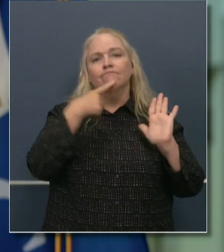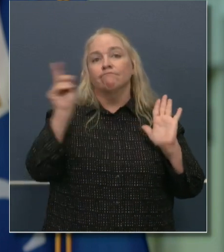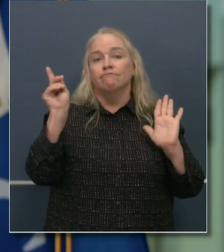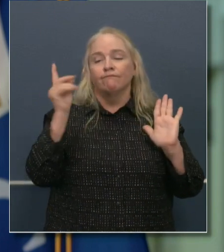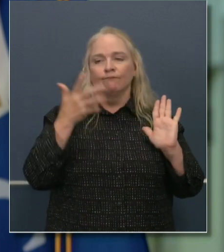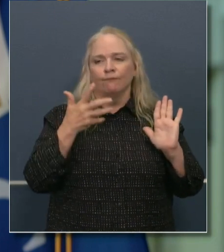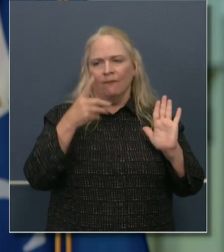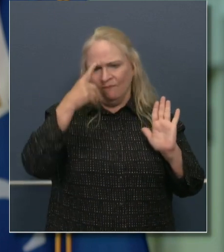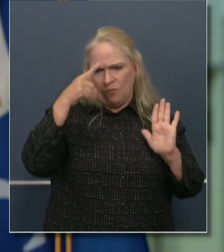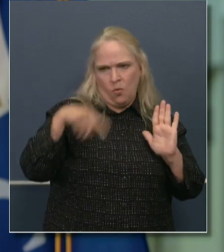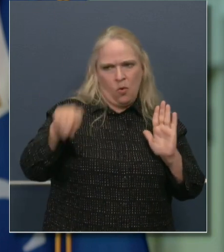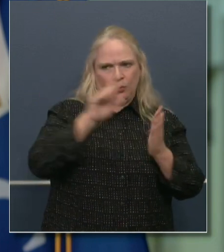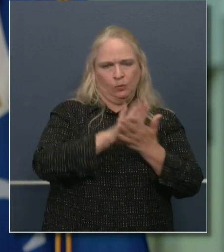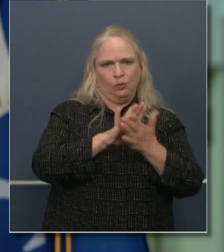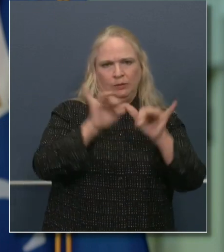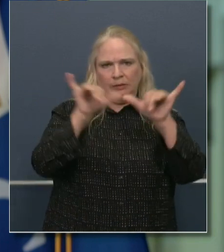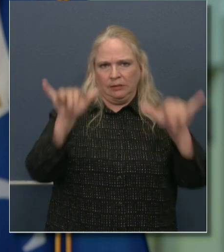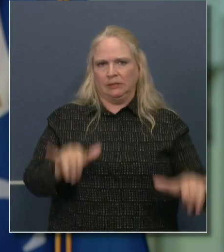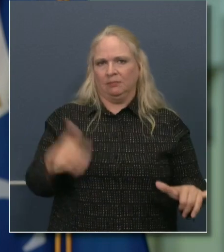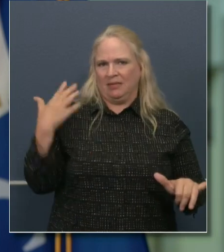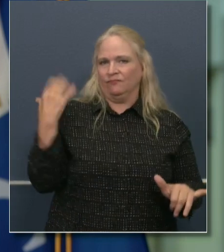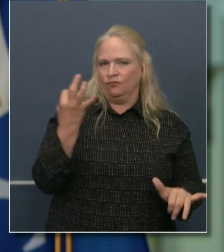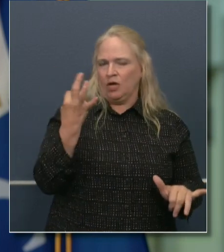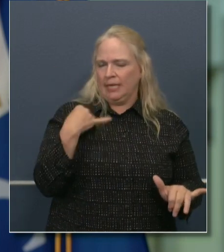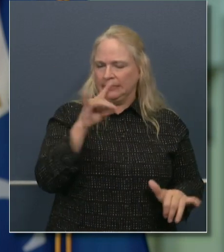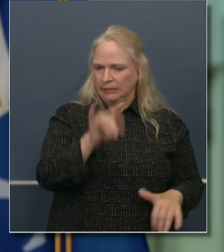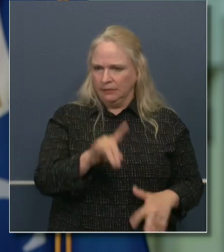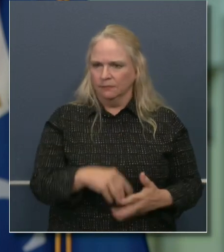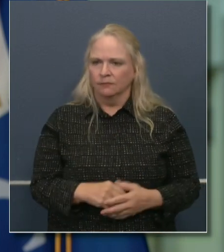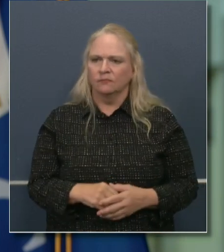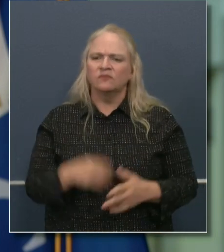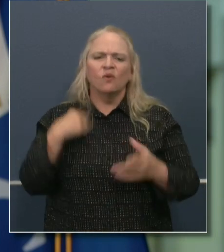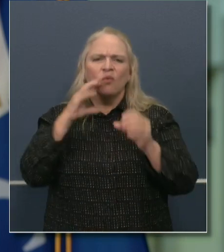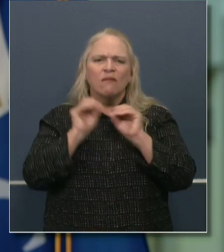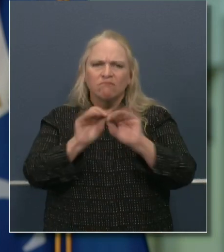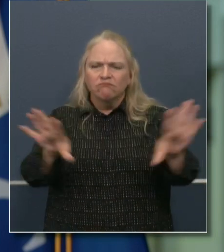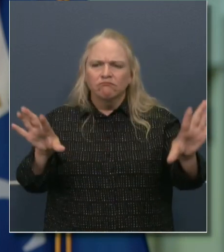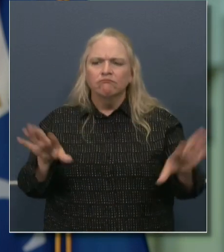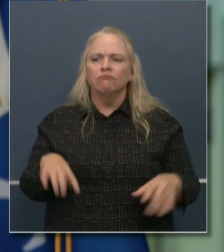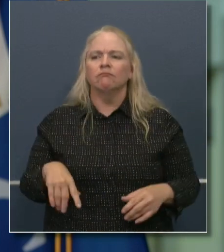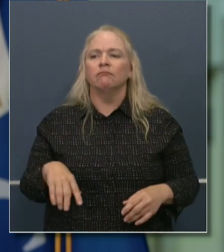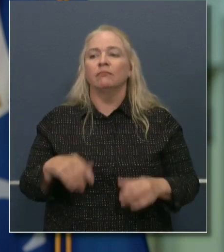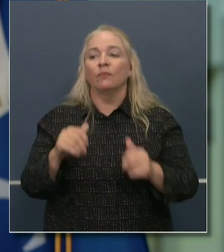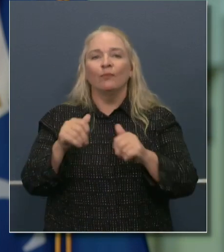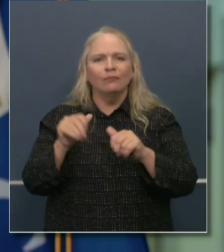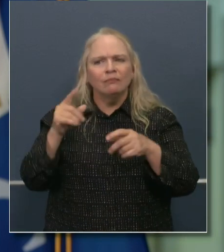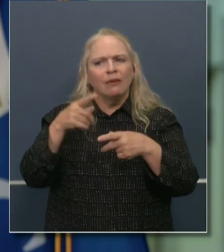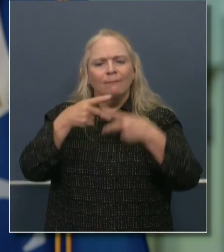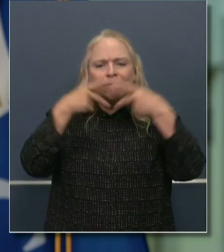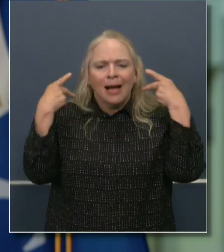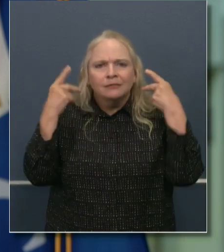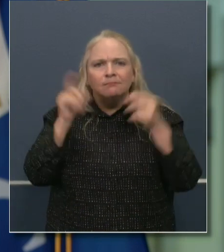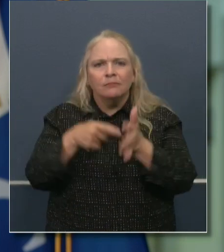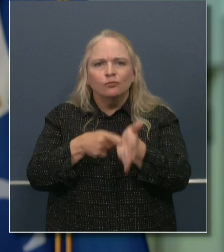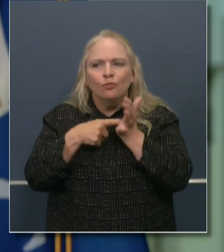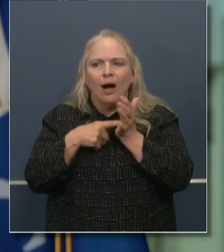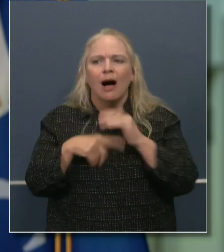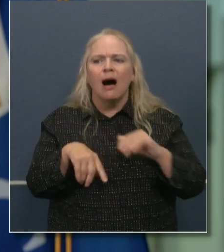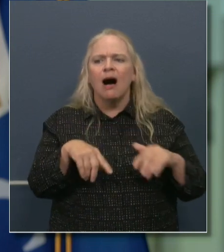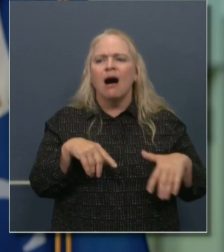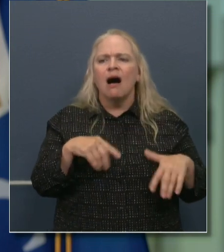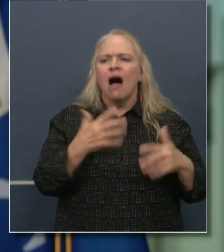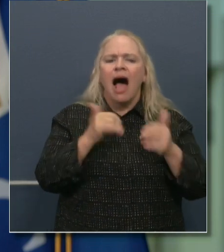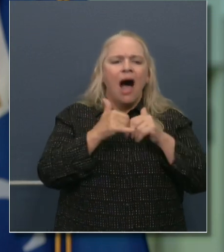within the system over the weekend and today around masks, around contact sports, around